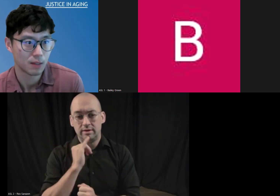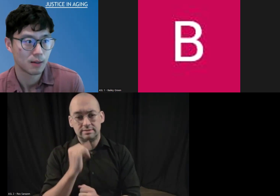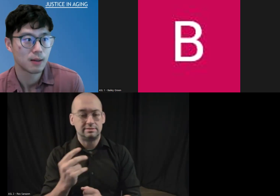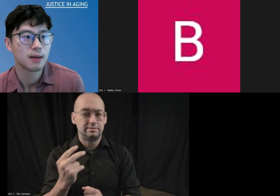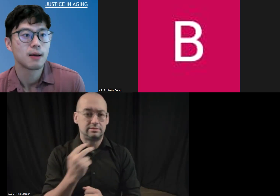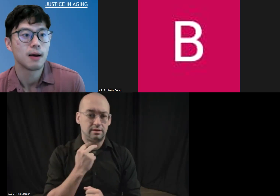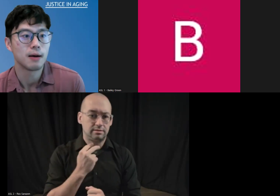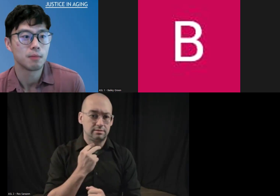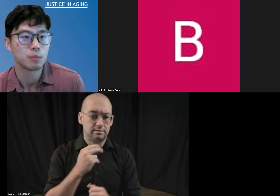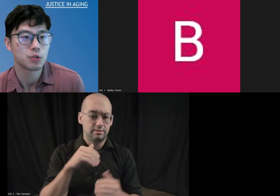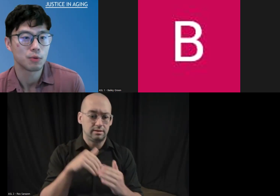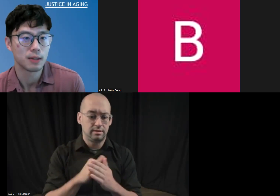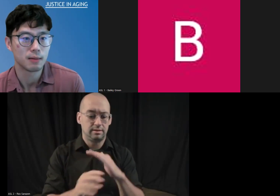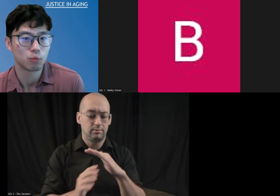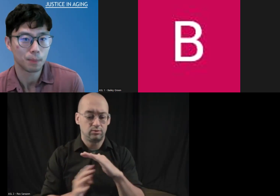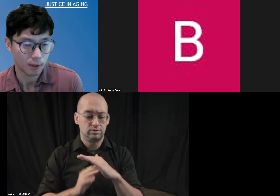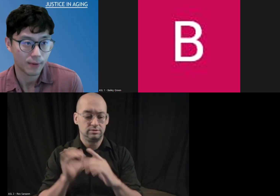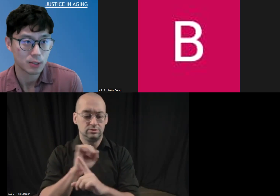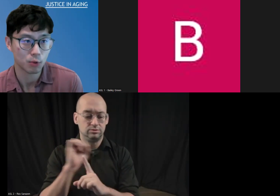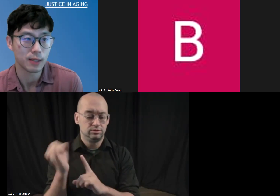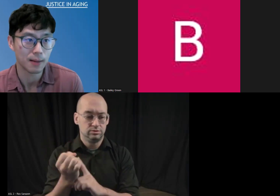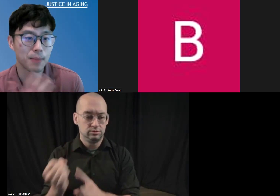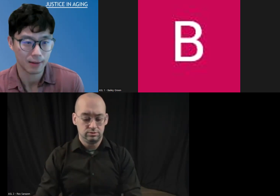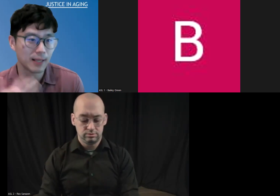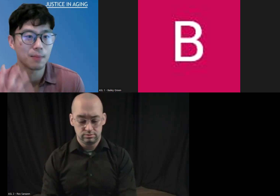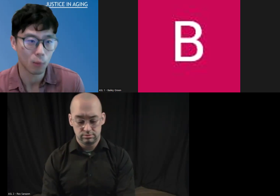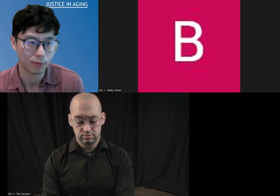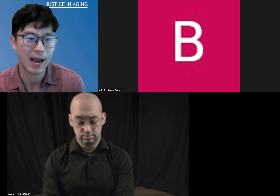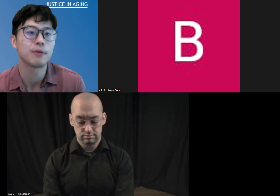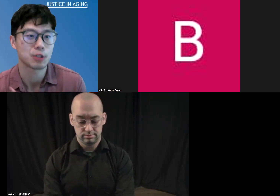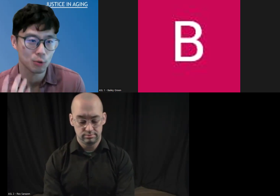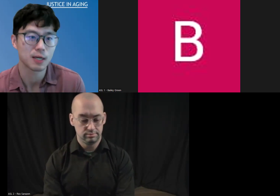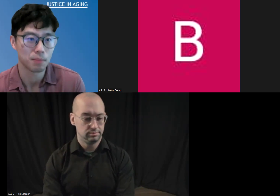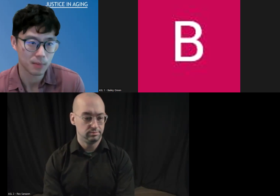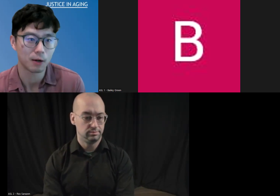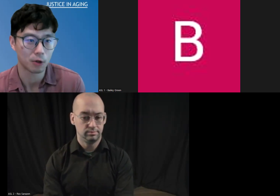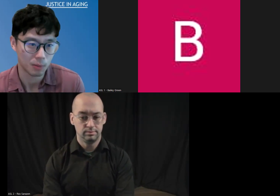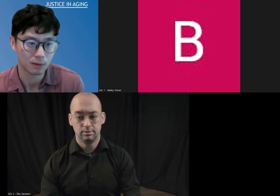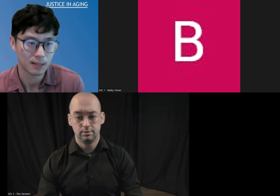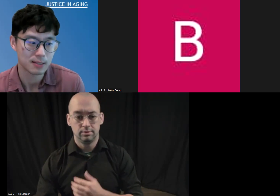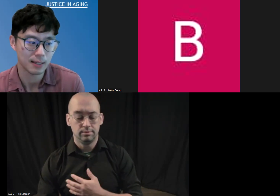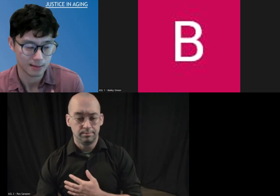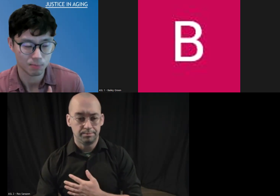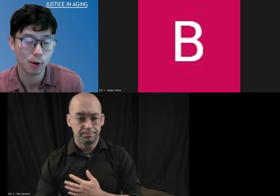situation. So the ripple effect, sort of the impact, thinking about how this shows up in our